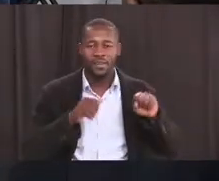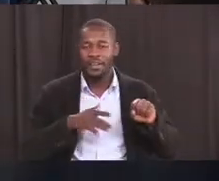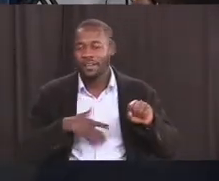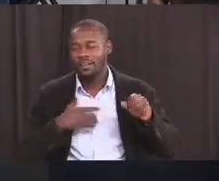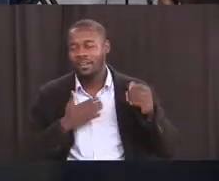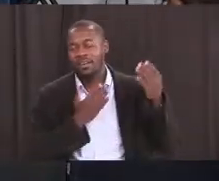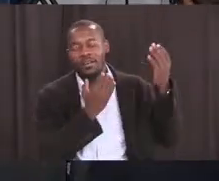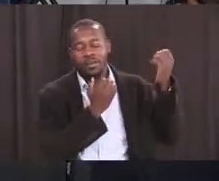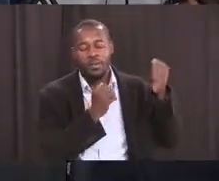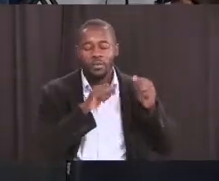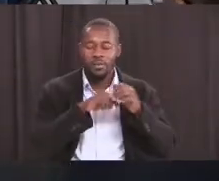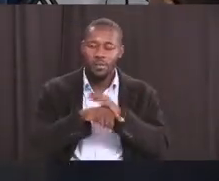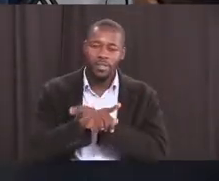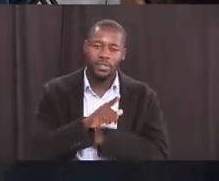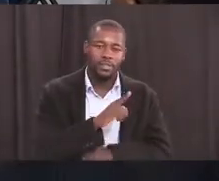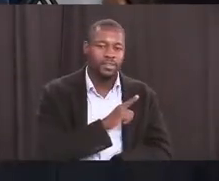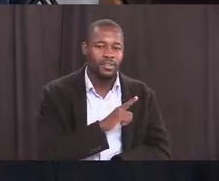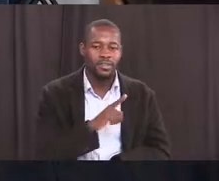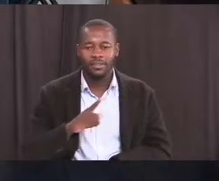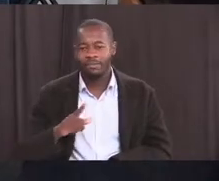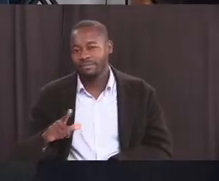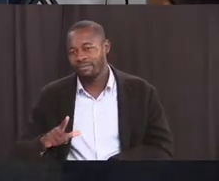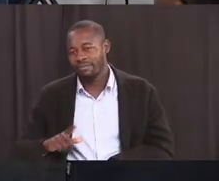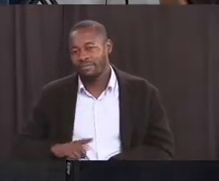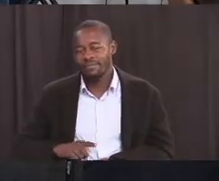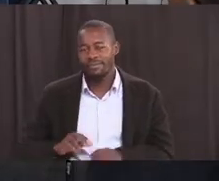the Lord.